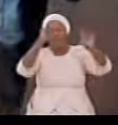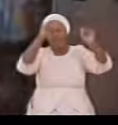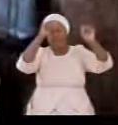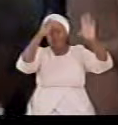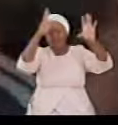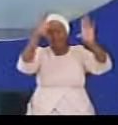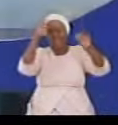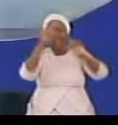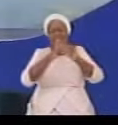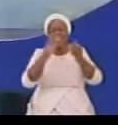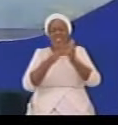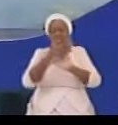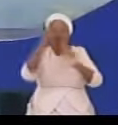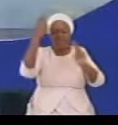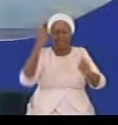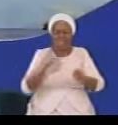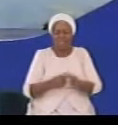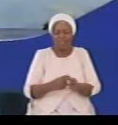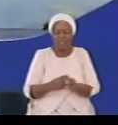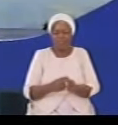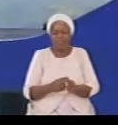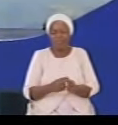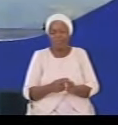in Jesus' name,